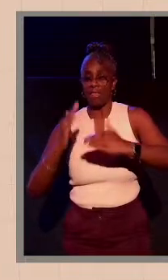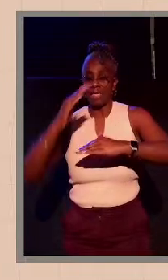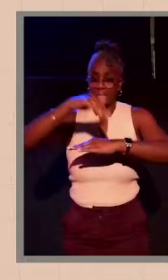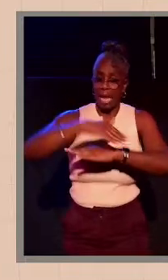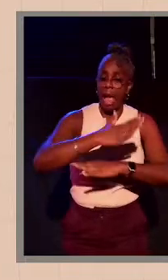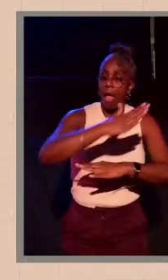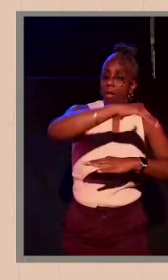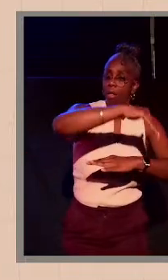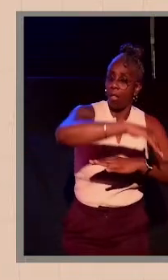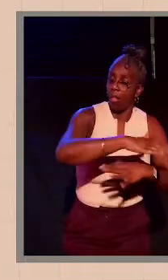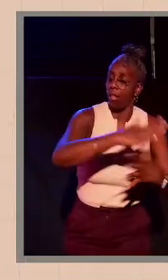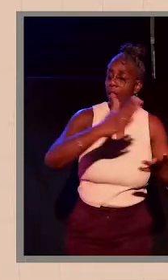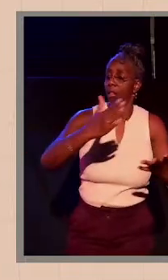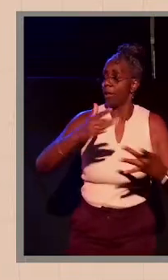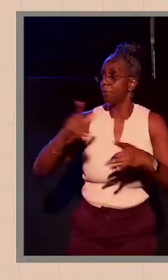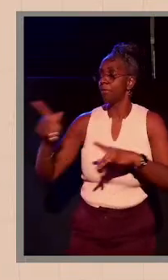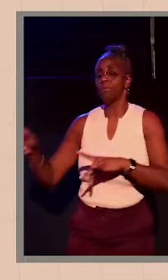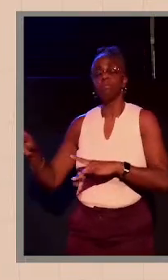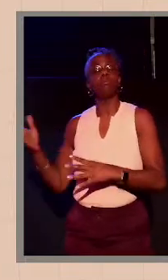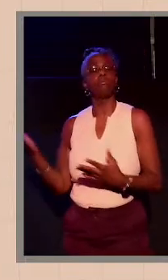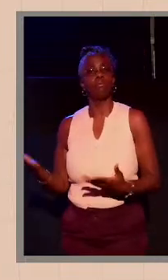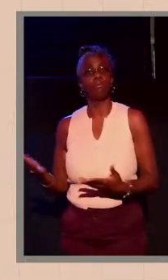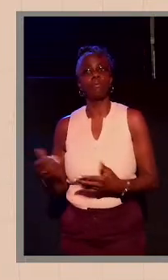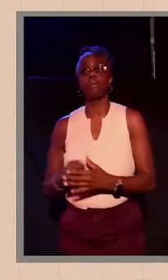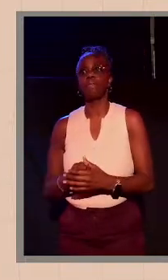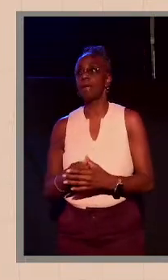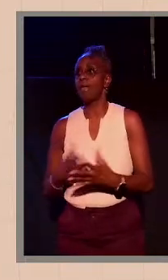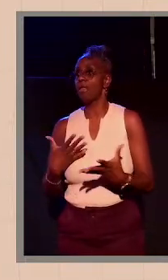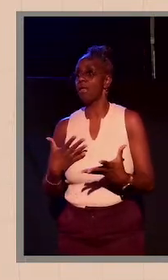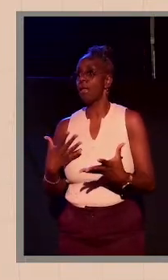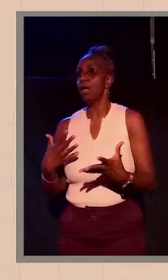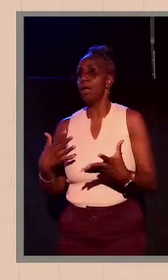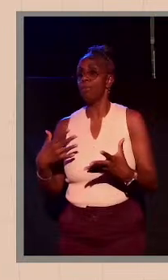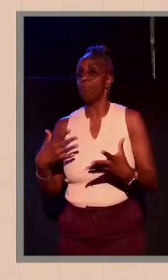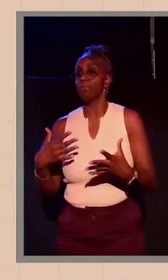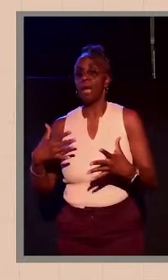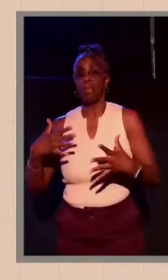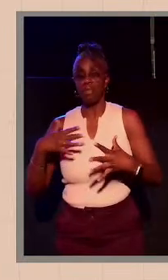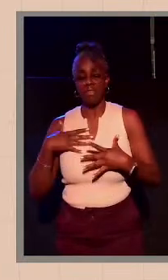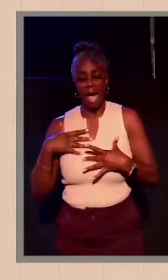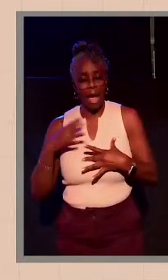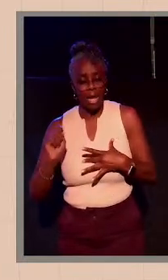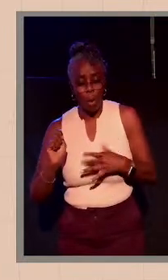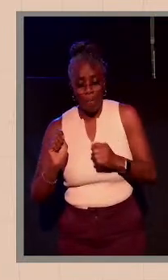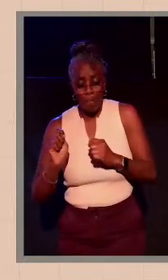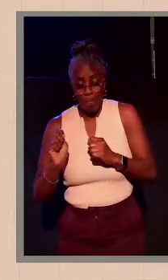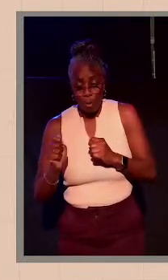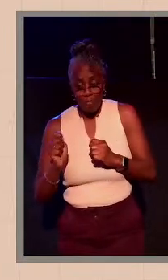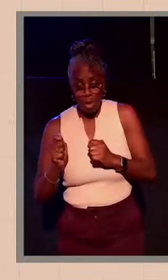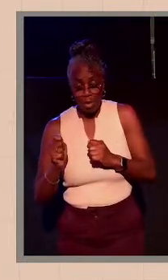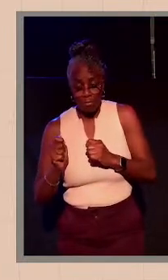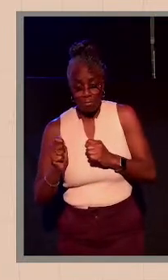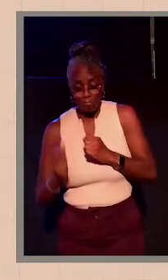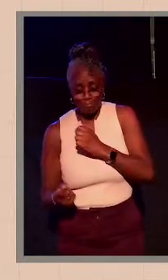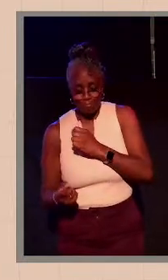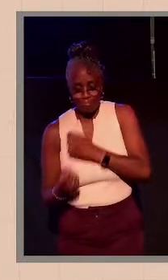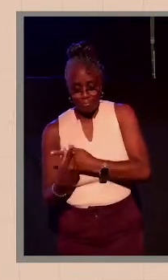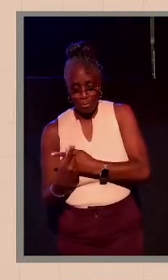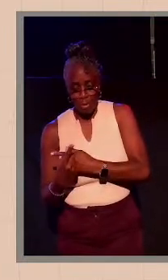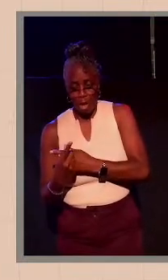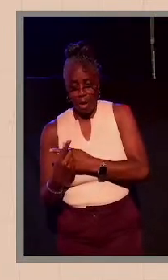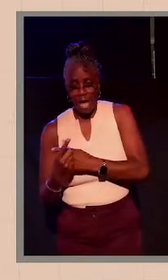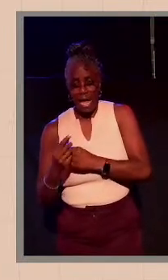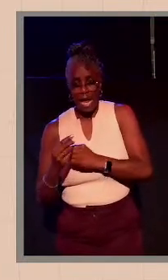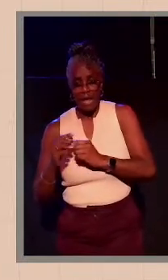So now, even this kind of movement here, this tiny movement, is triggering it. If I turn that right the